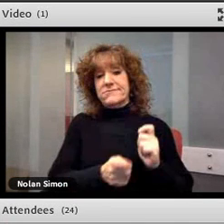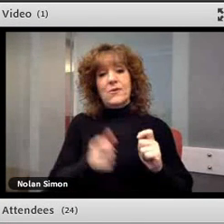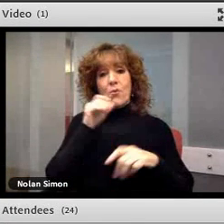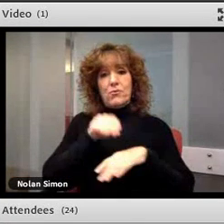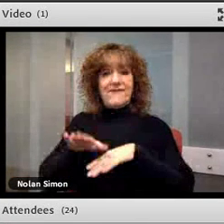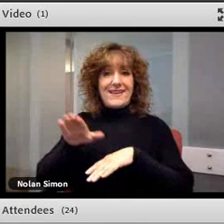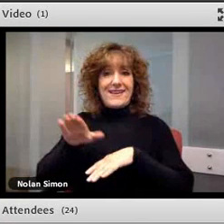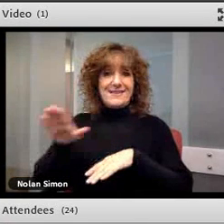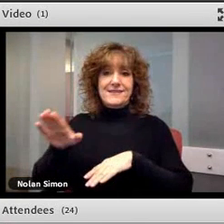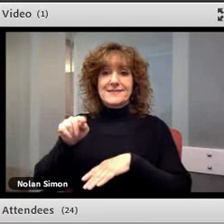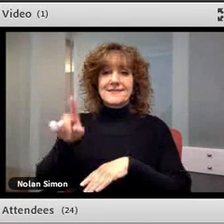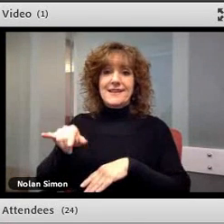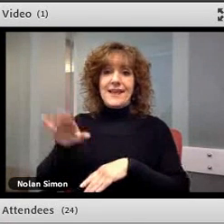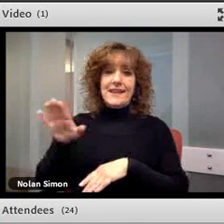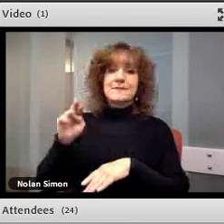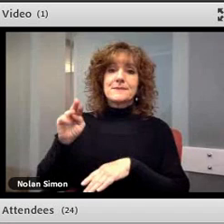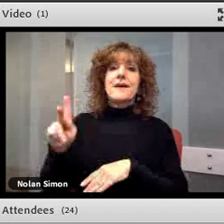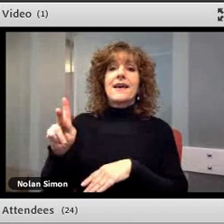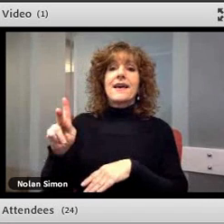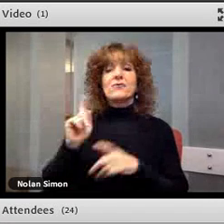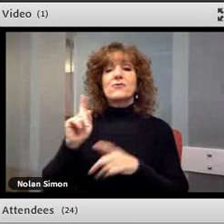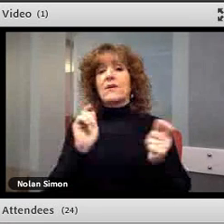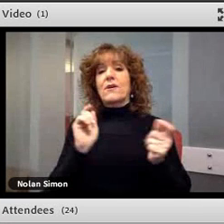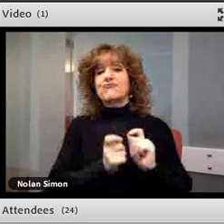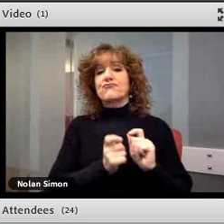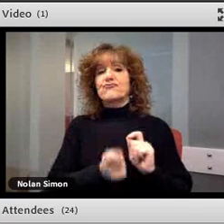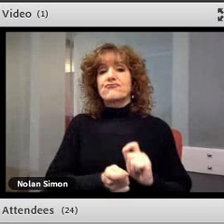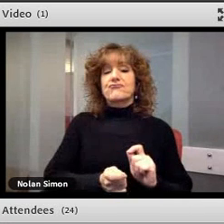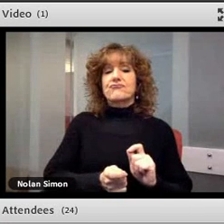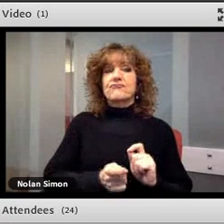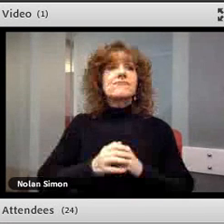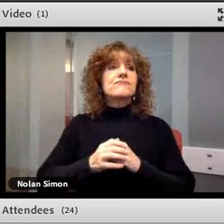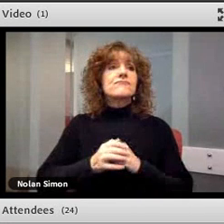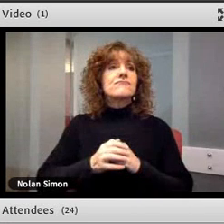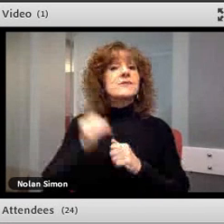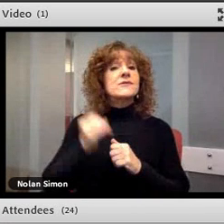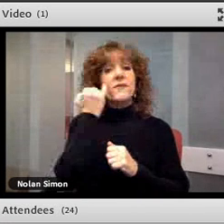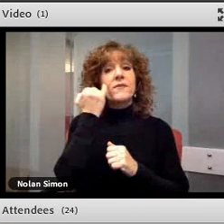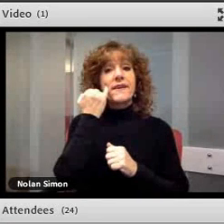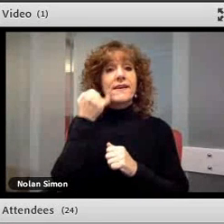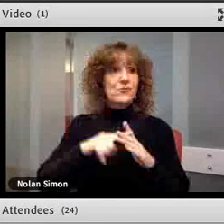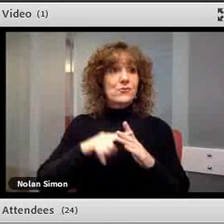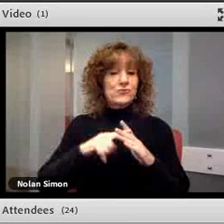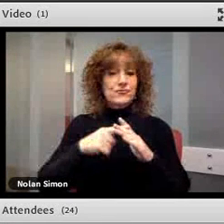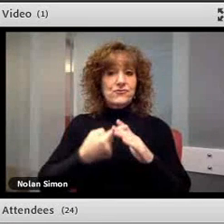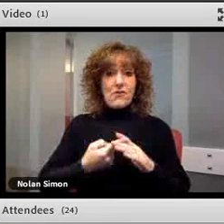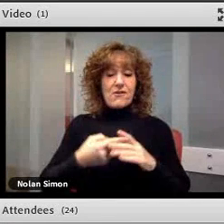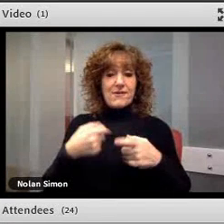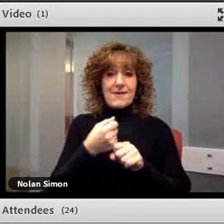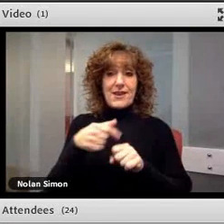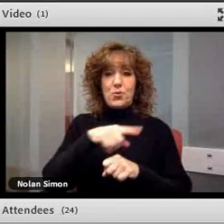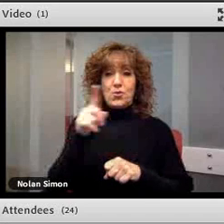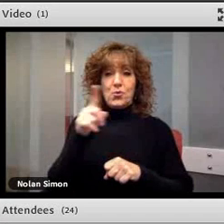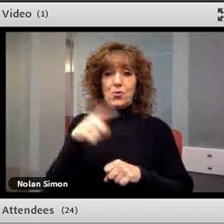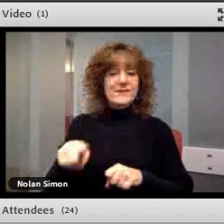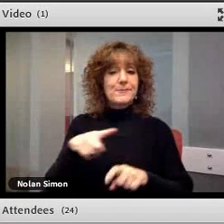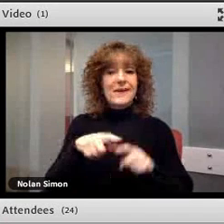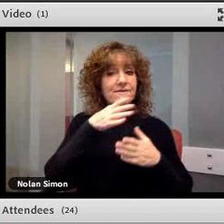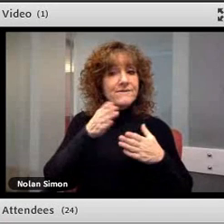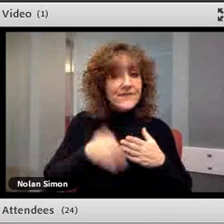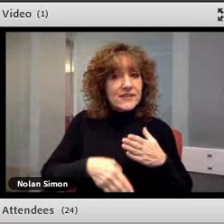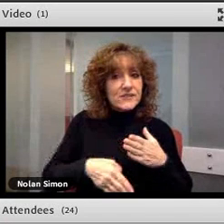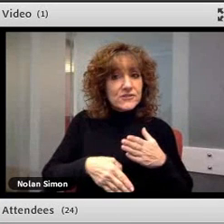bank. So you can rework anything there. Now, if you started a quiz but you didn't finish it,